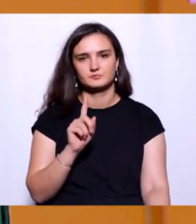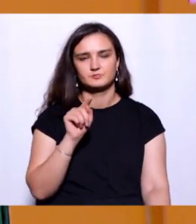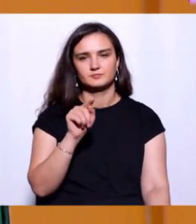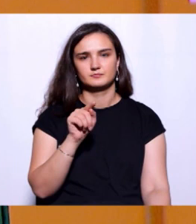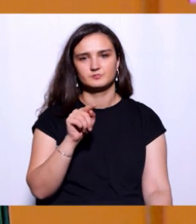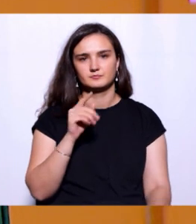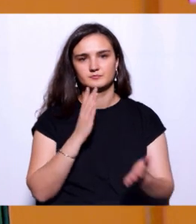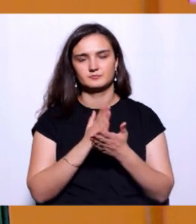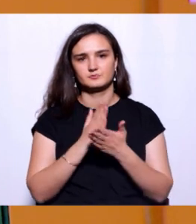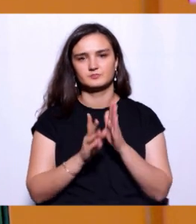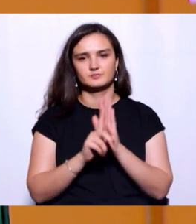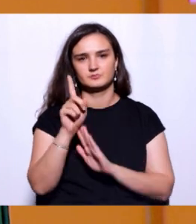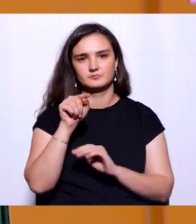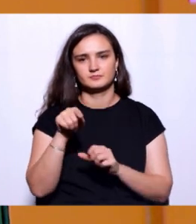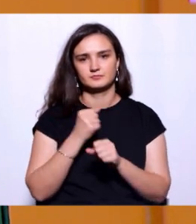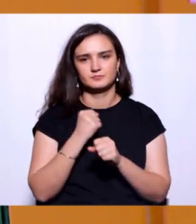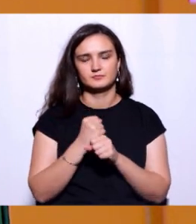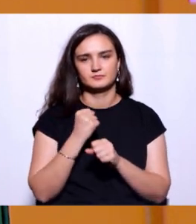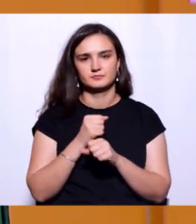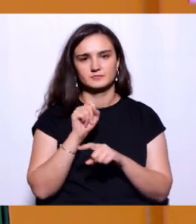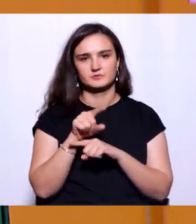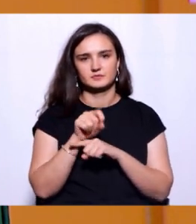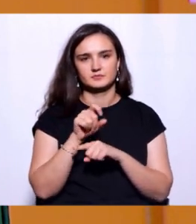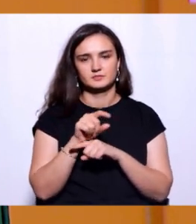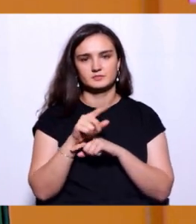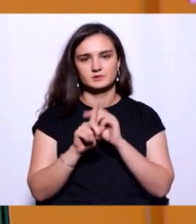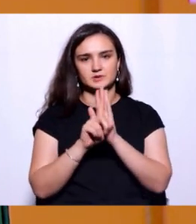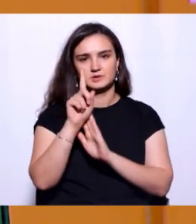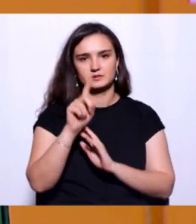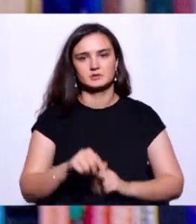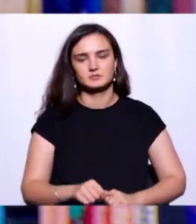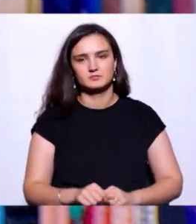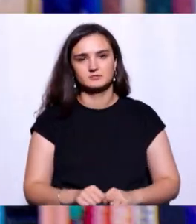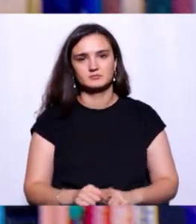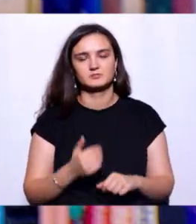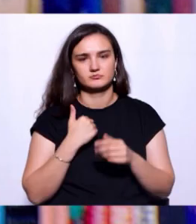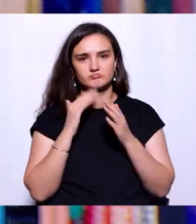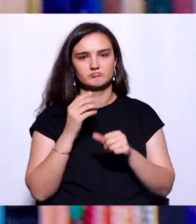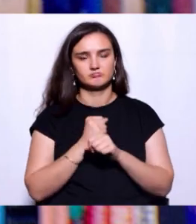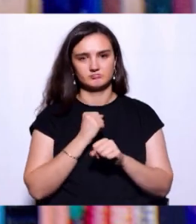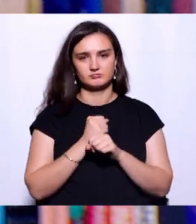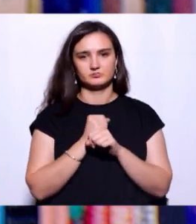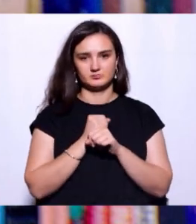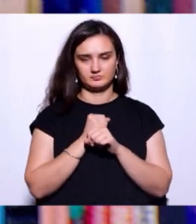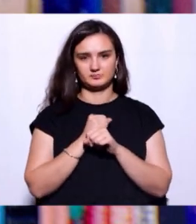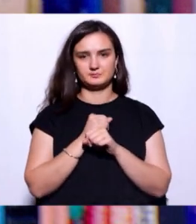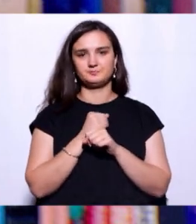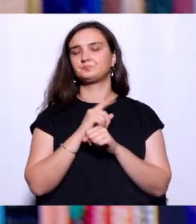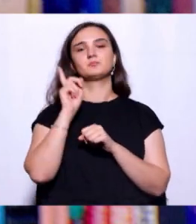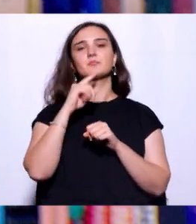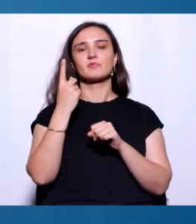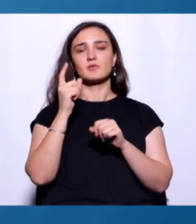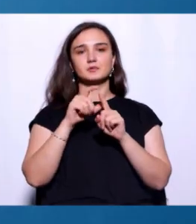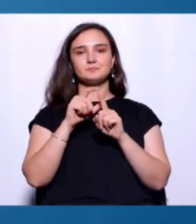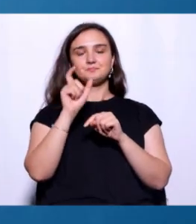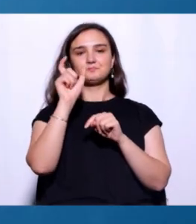you have to start doing this task from the beginning. I will do that. Okay. So I know for the first